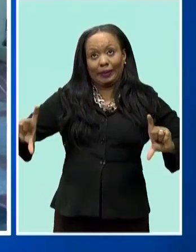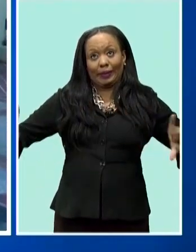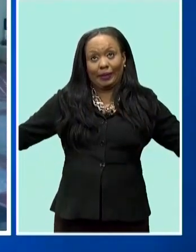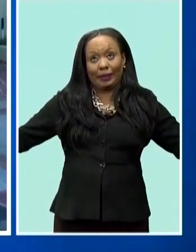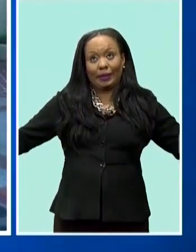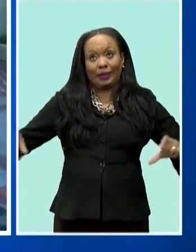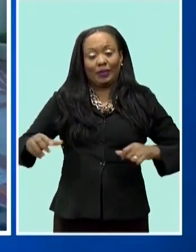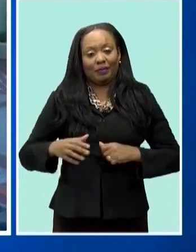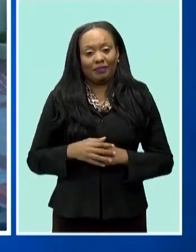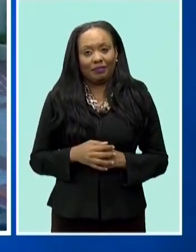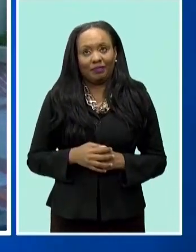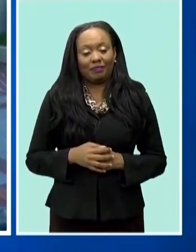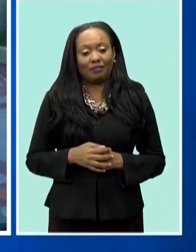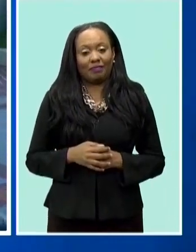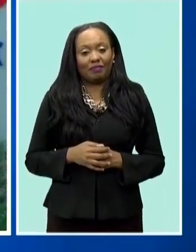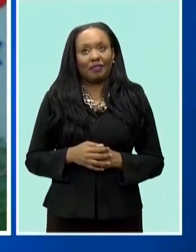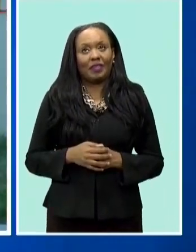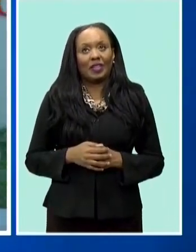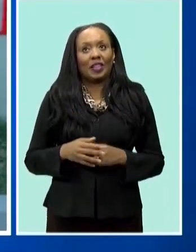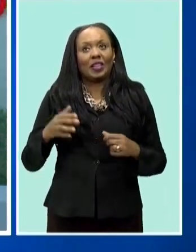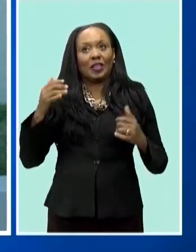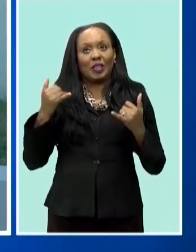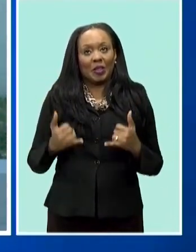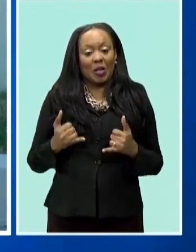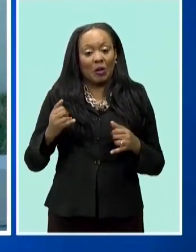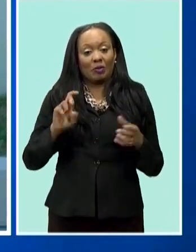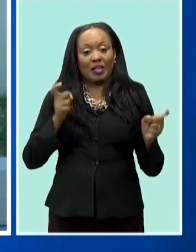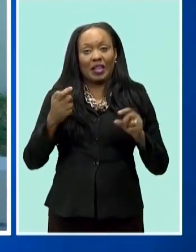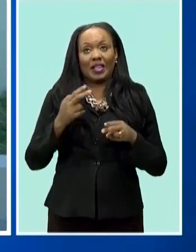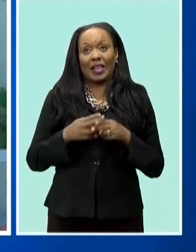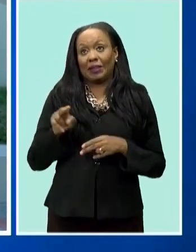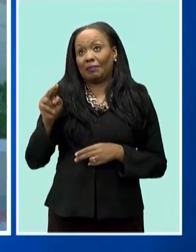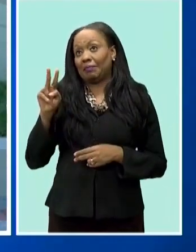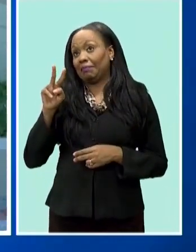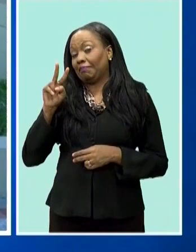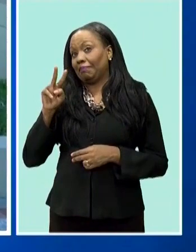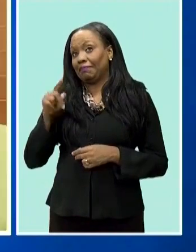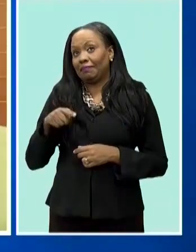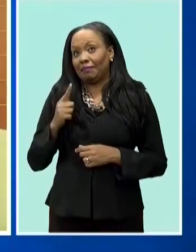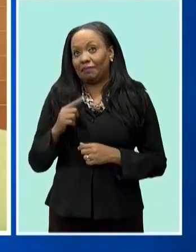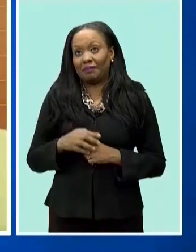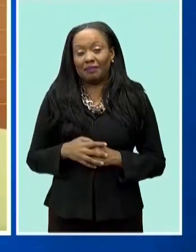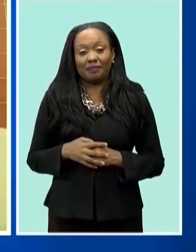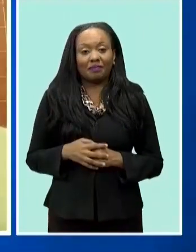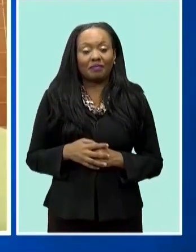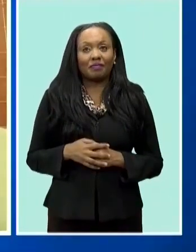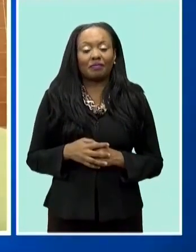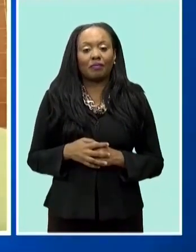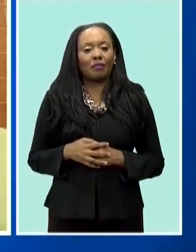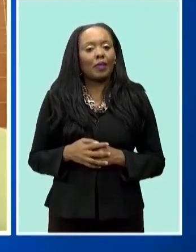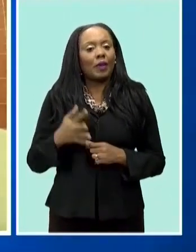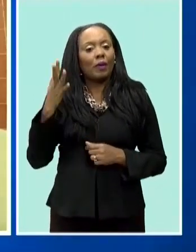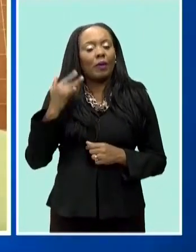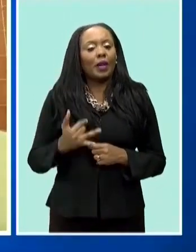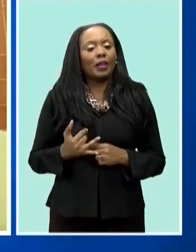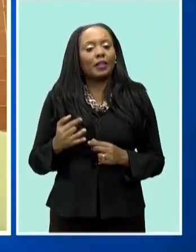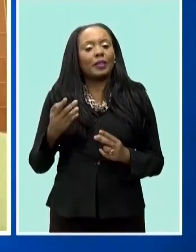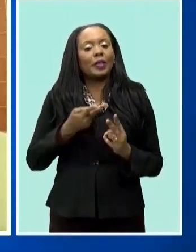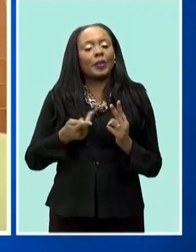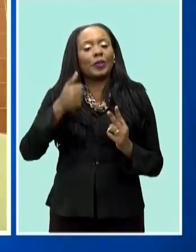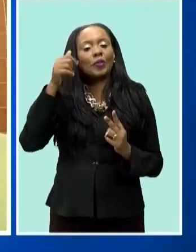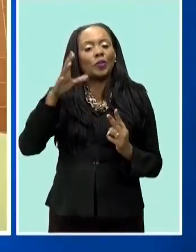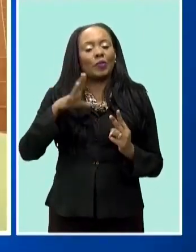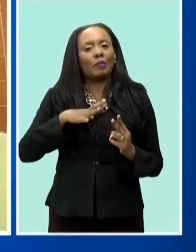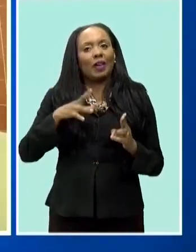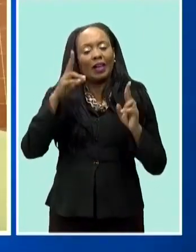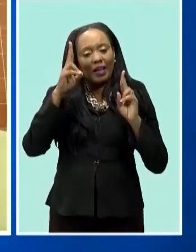new sign. Nation House is now the Harold Hoyt and Fred Gollop Media Complex. Named in honor of two of its founders, the